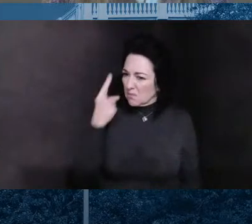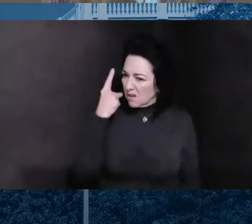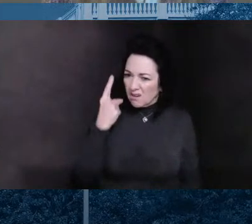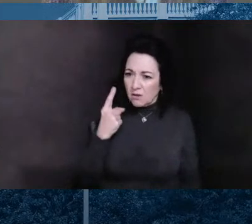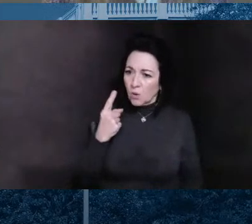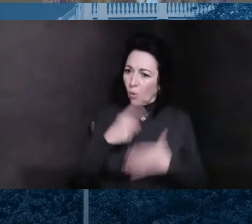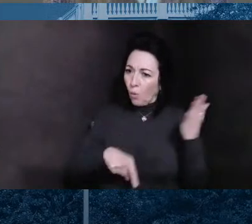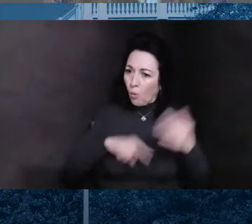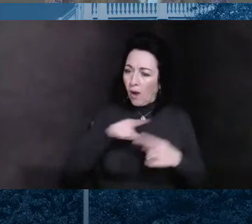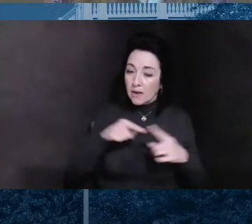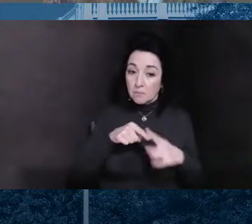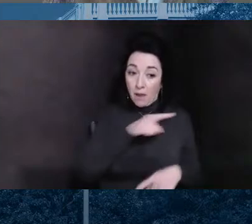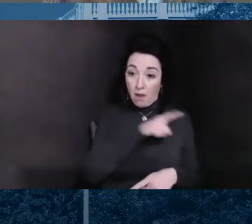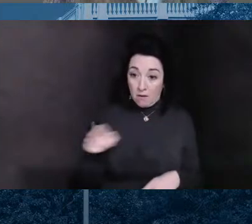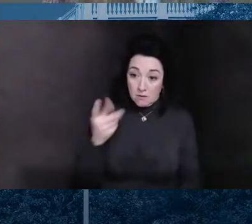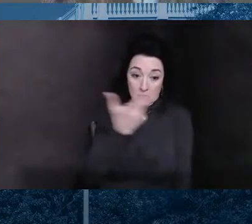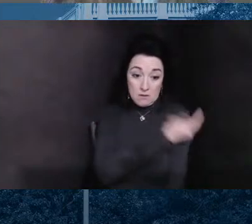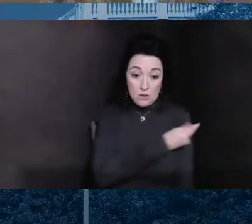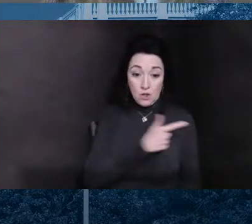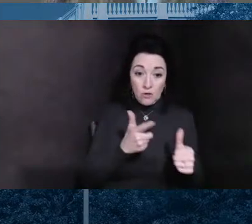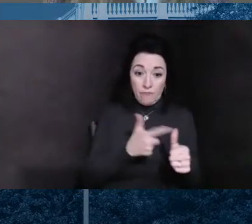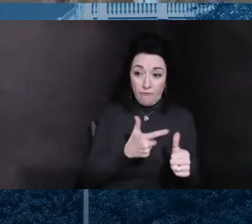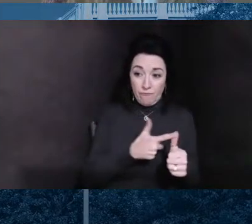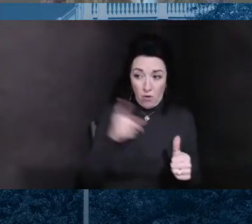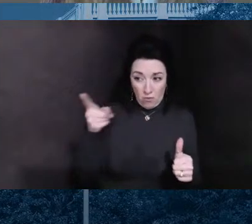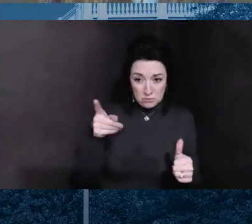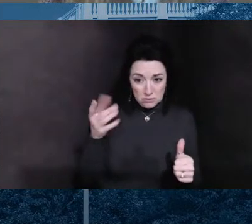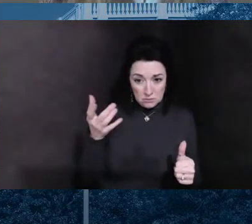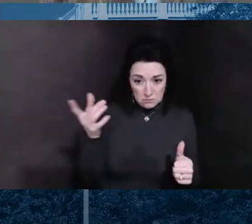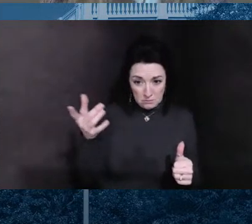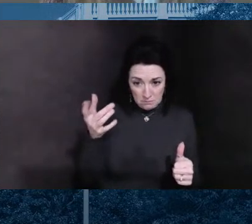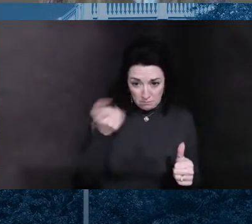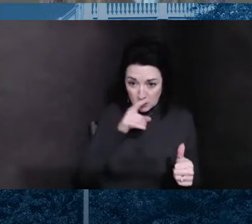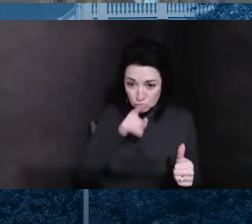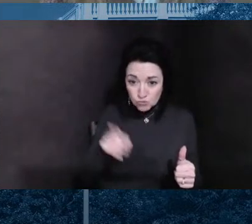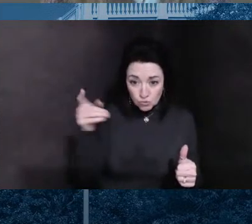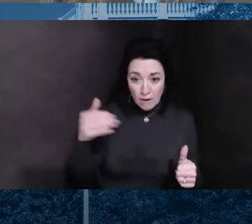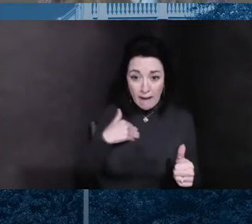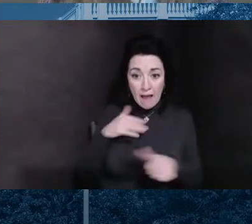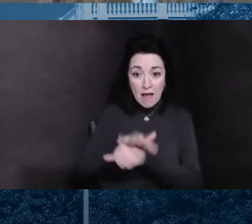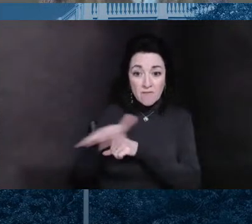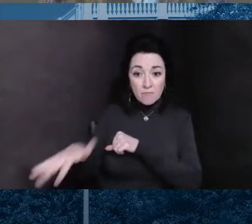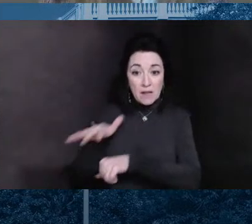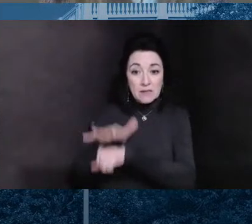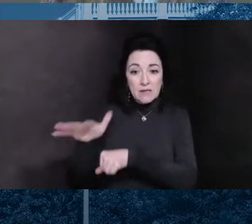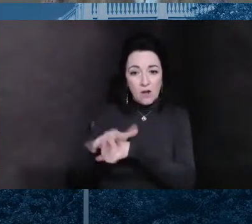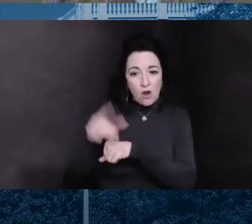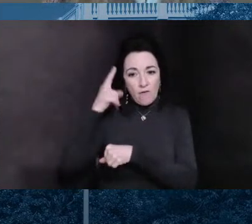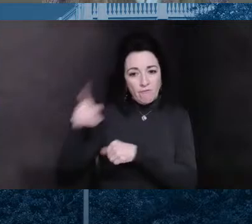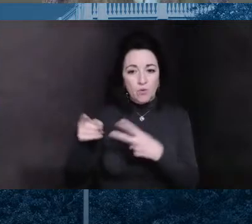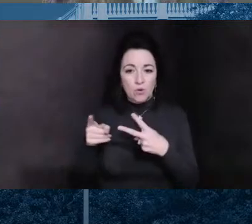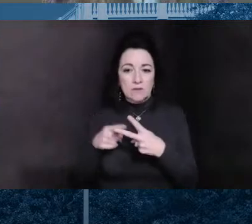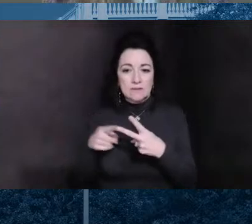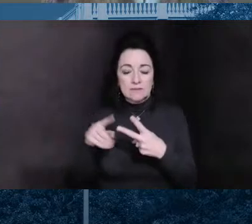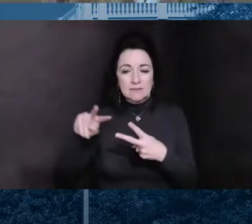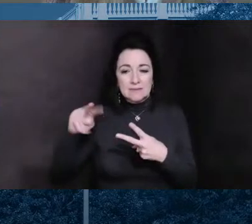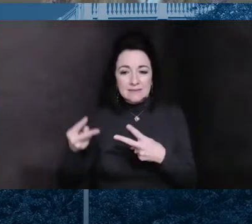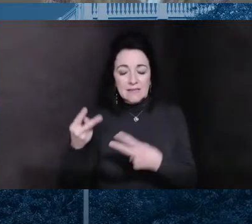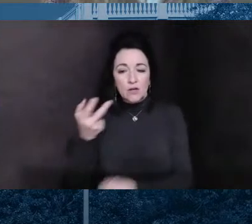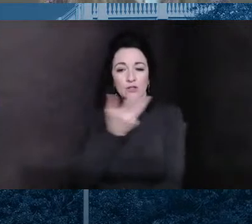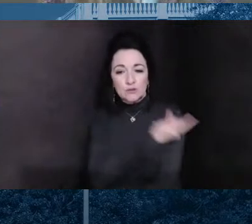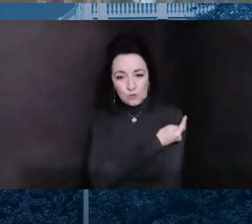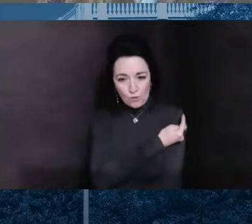1A population, or those individuals who came to our larger events who are 65 and